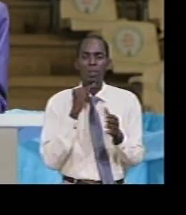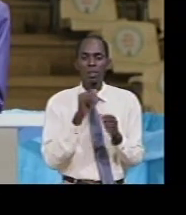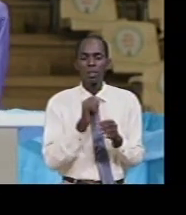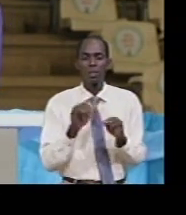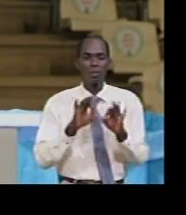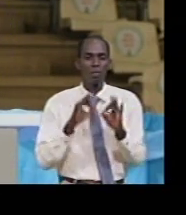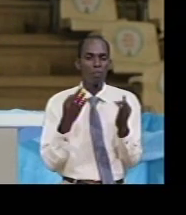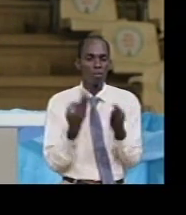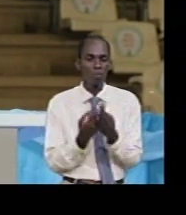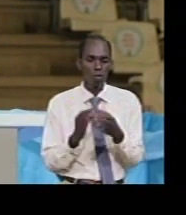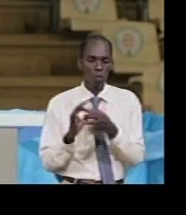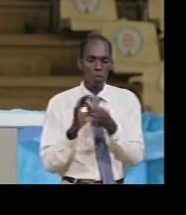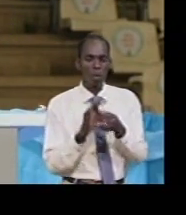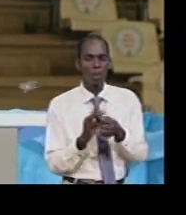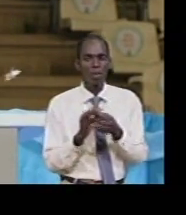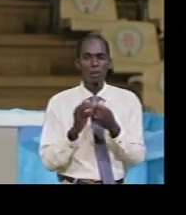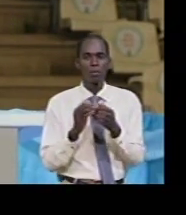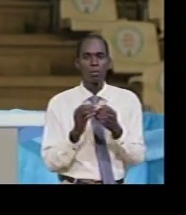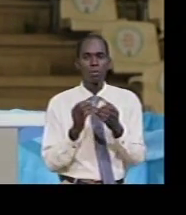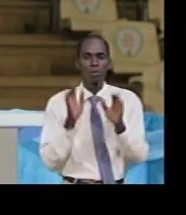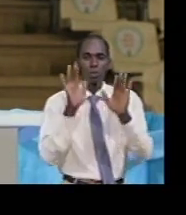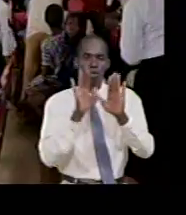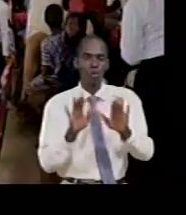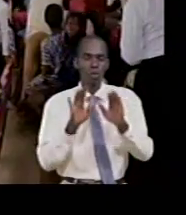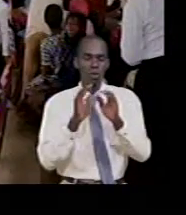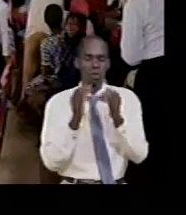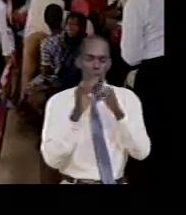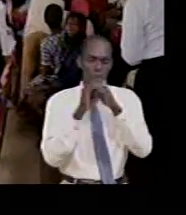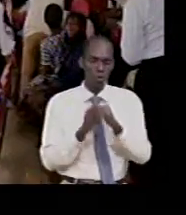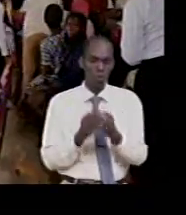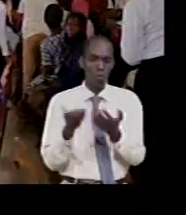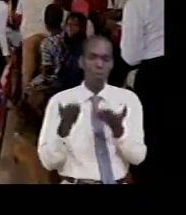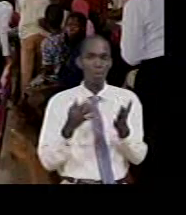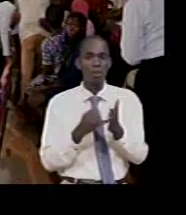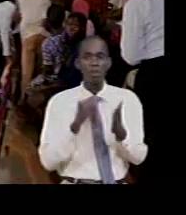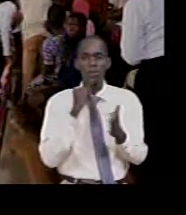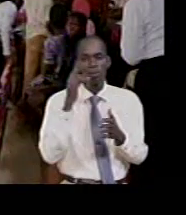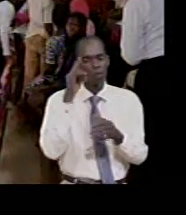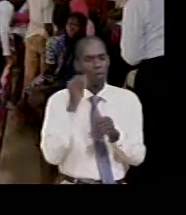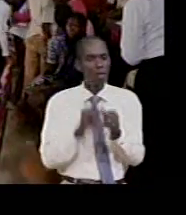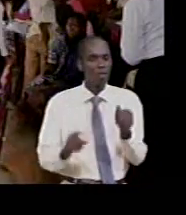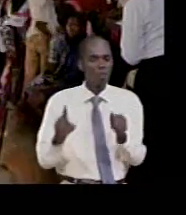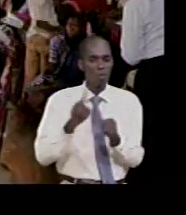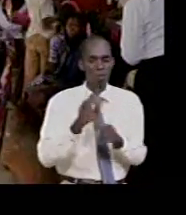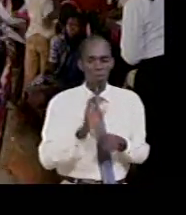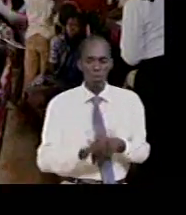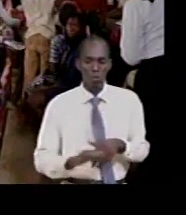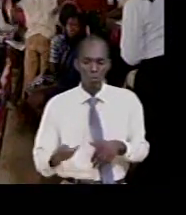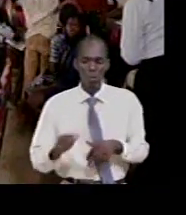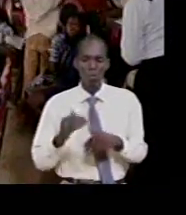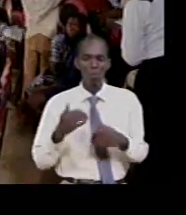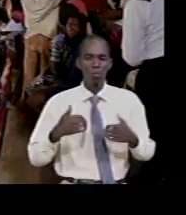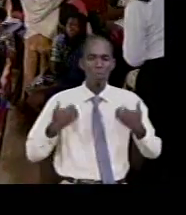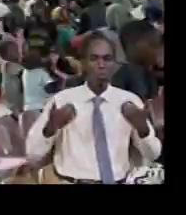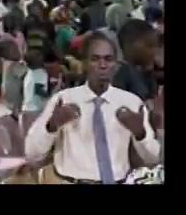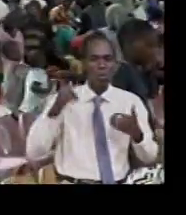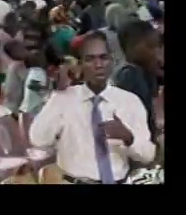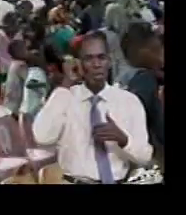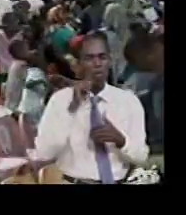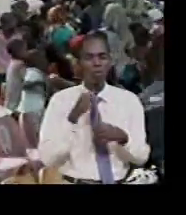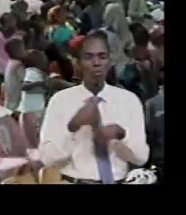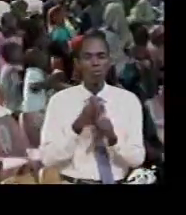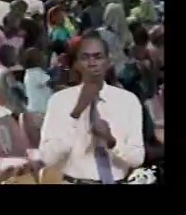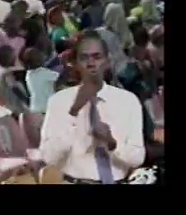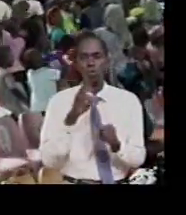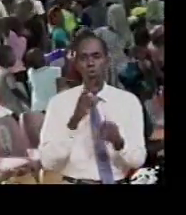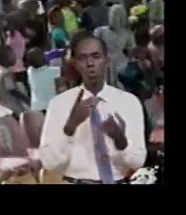Make sure you come, and don't come alone. Invite your friends and neighbors and all people around. Let them join us